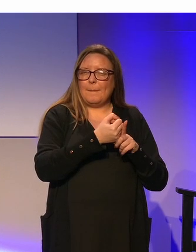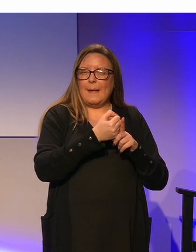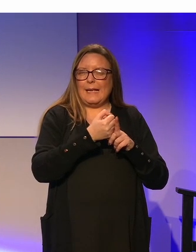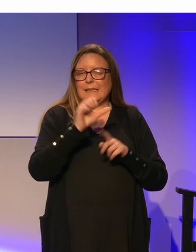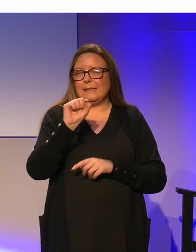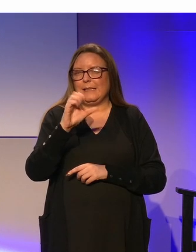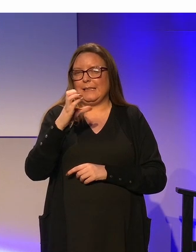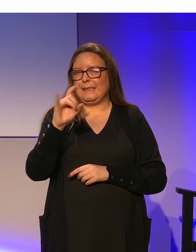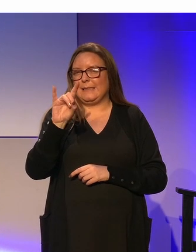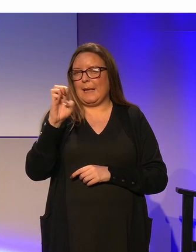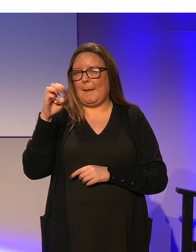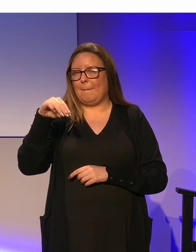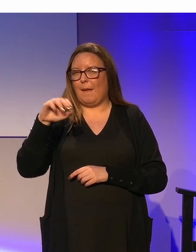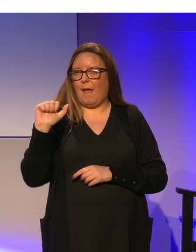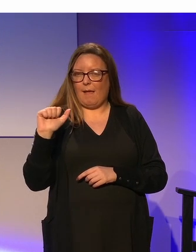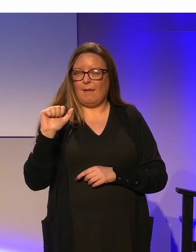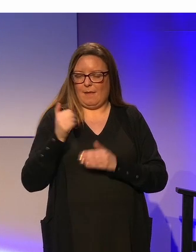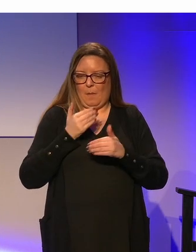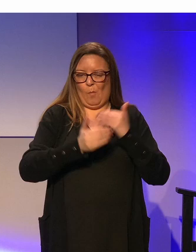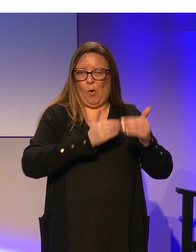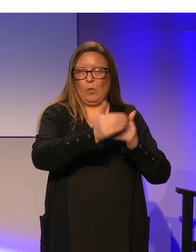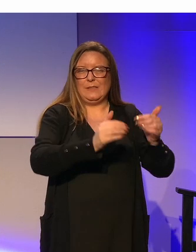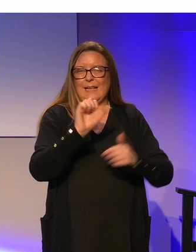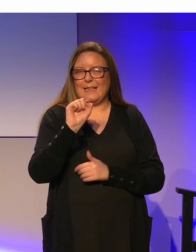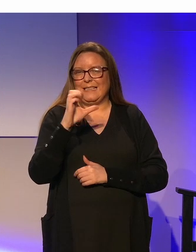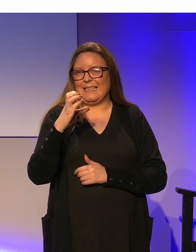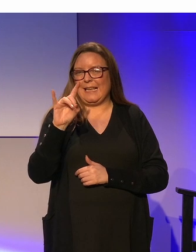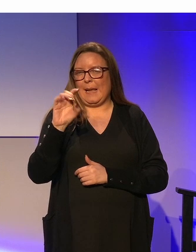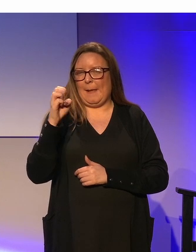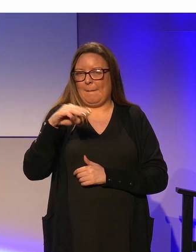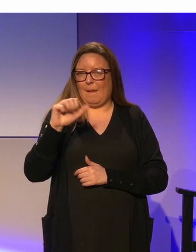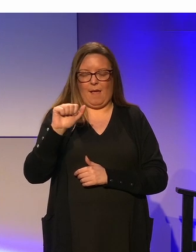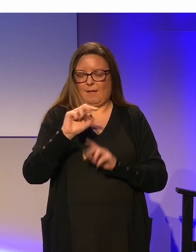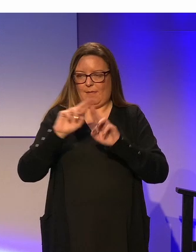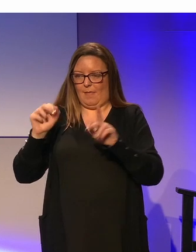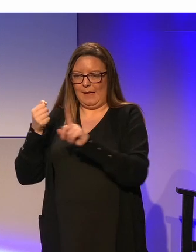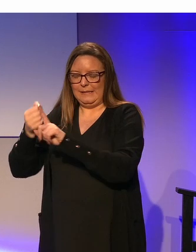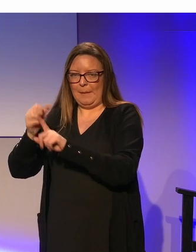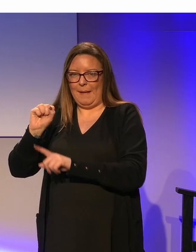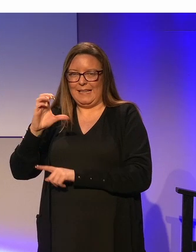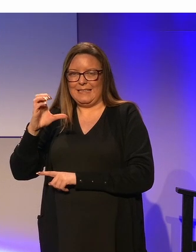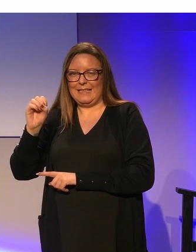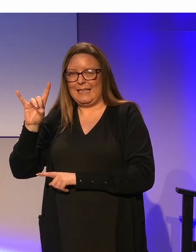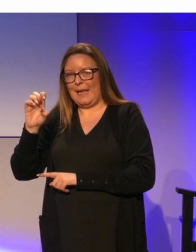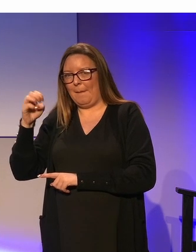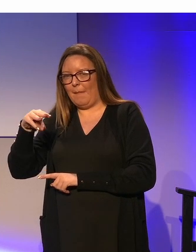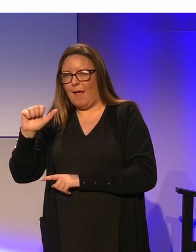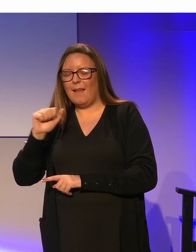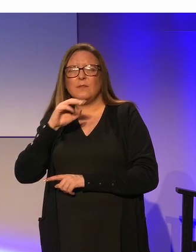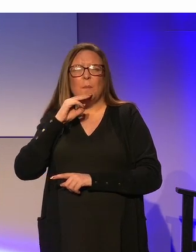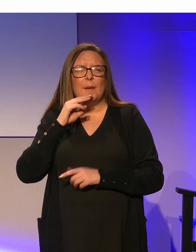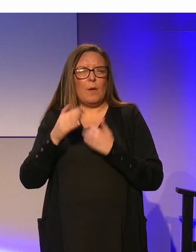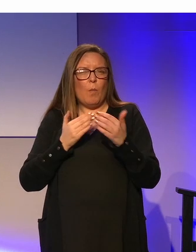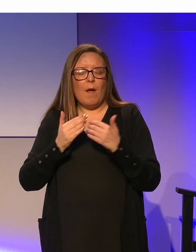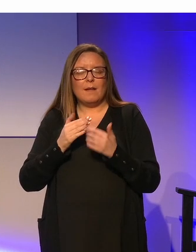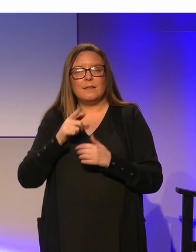process schema rather than impact schema. So what do we mean by this? So we're really talking